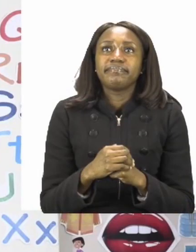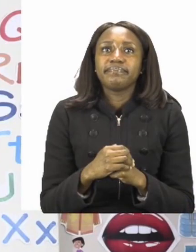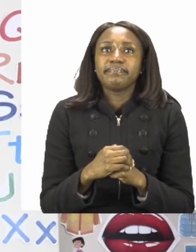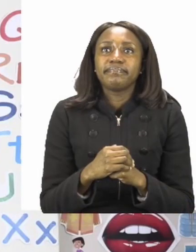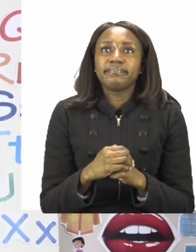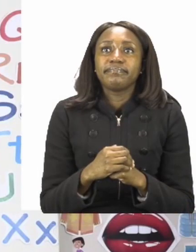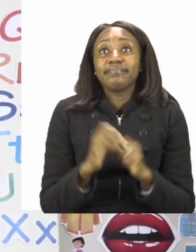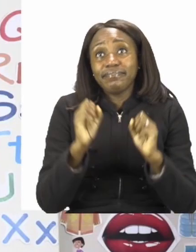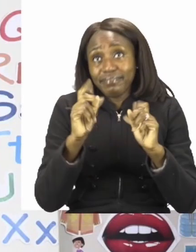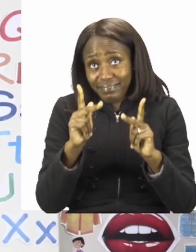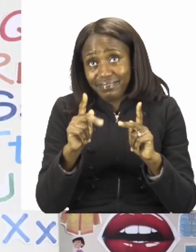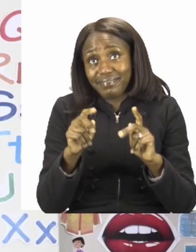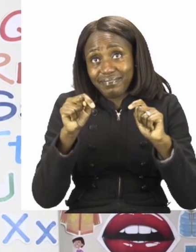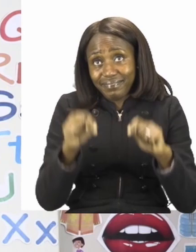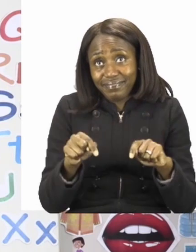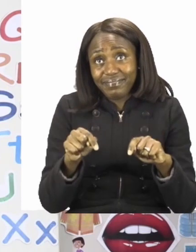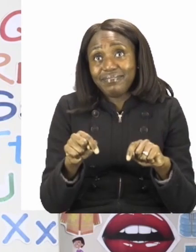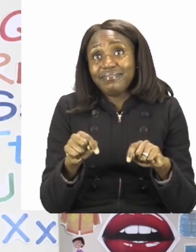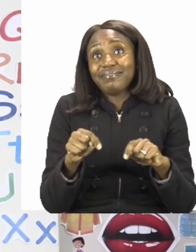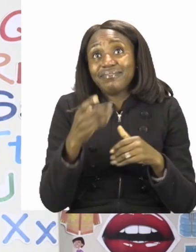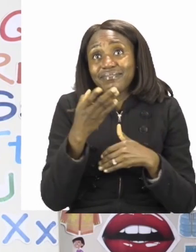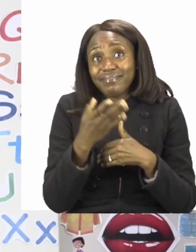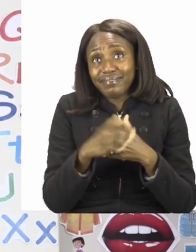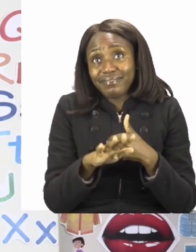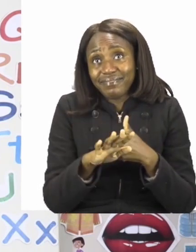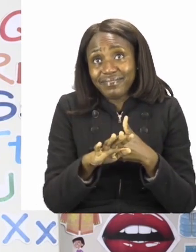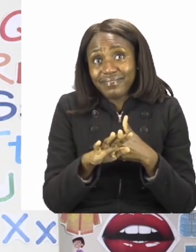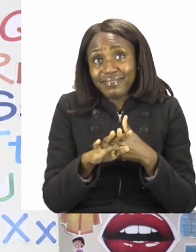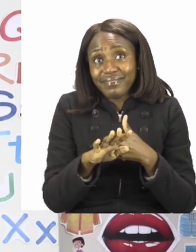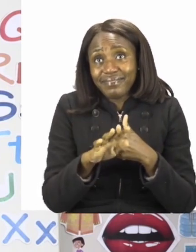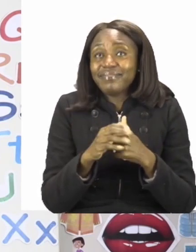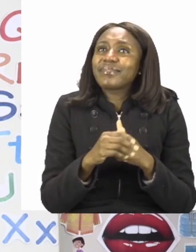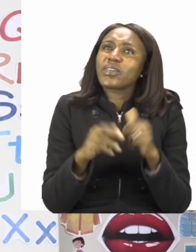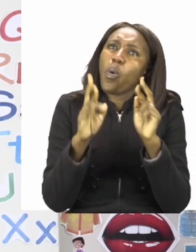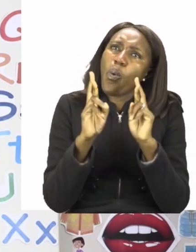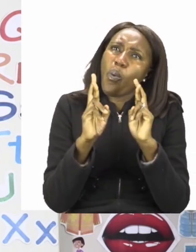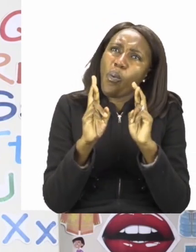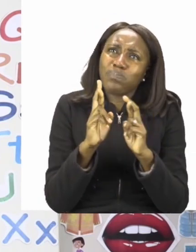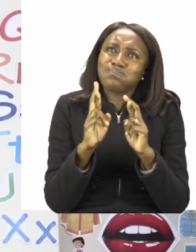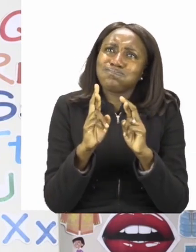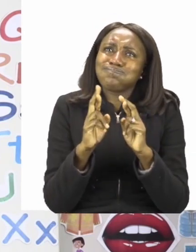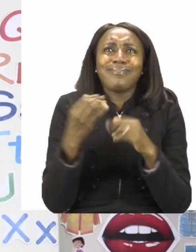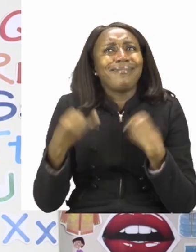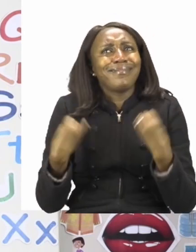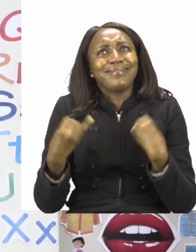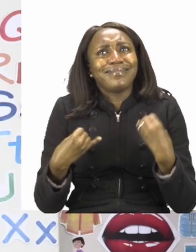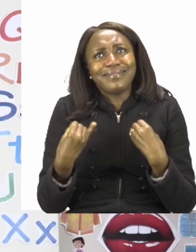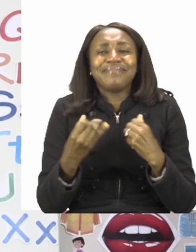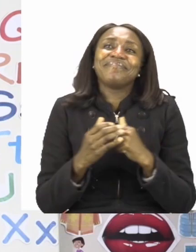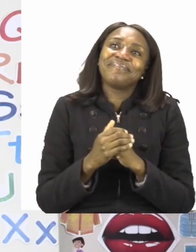Boys and girls, we have now come to the end of our lesson, and I hope you had fun. I know I